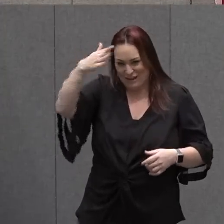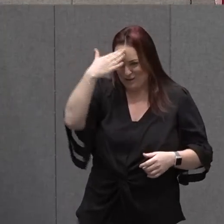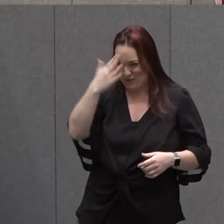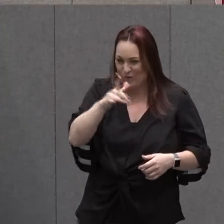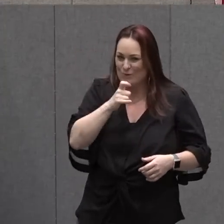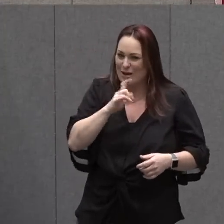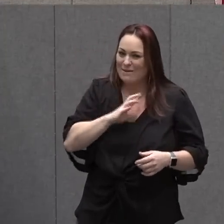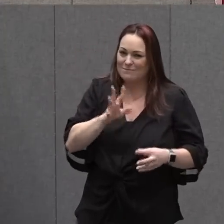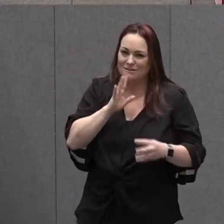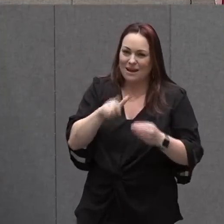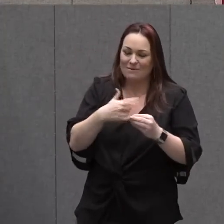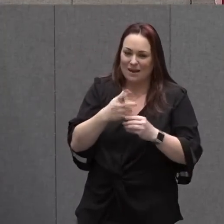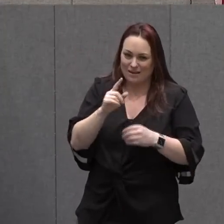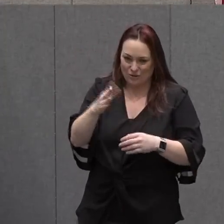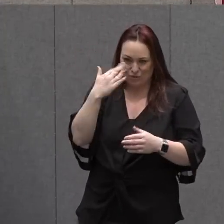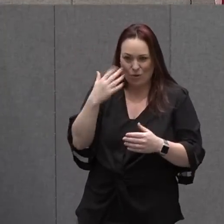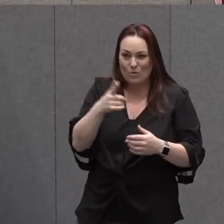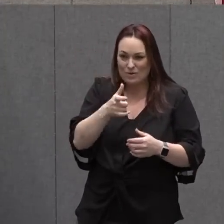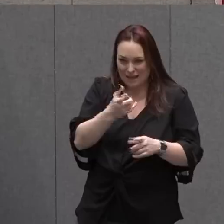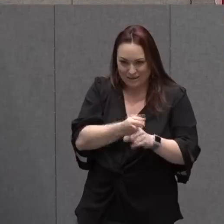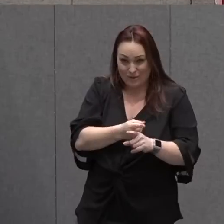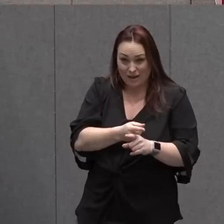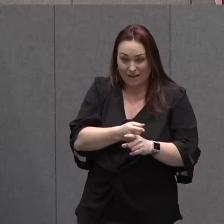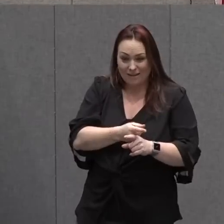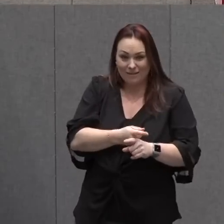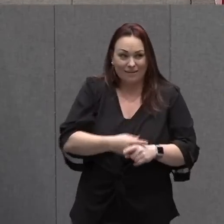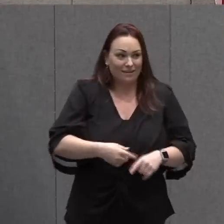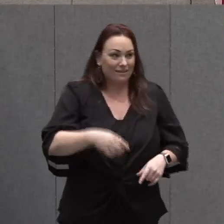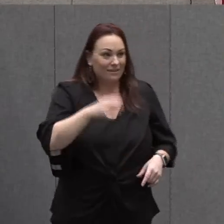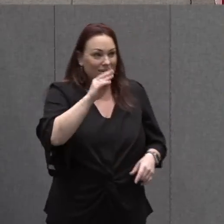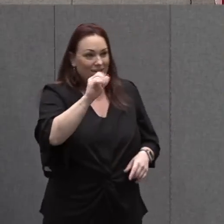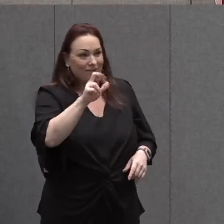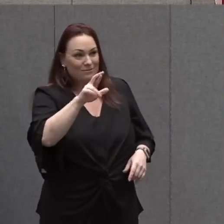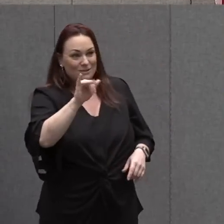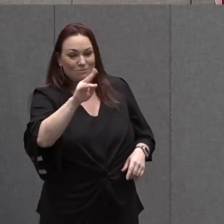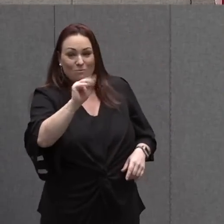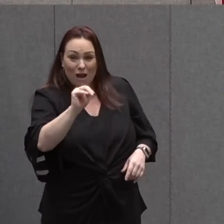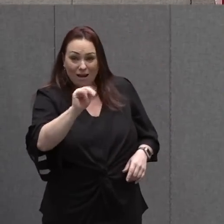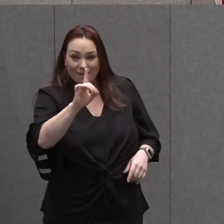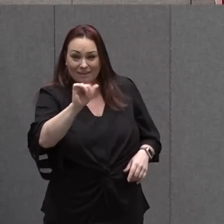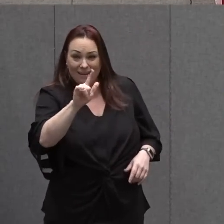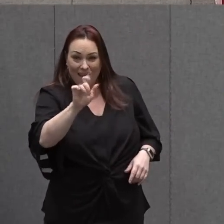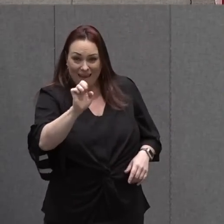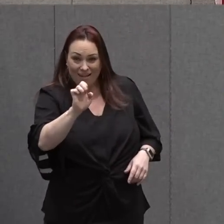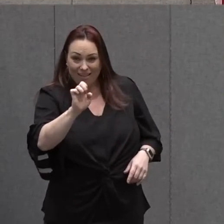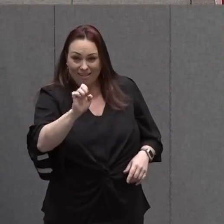that is? I do. Who is it? Miss Martindale.